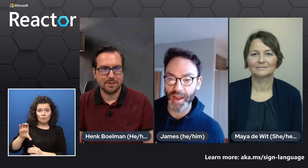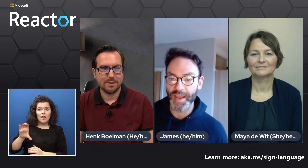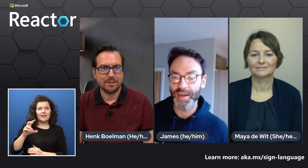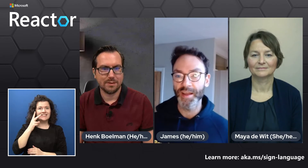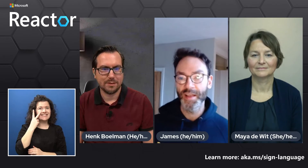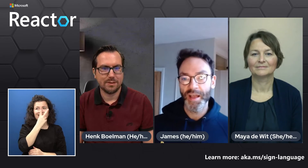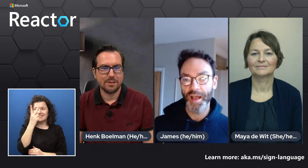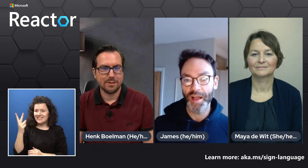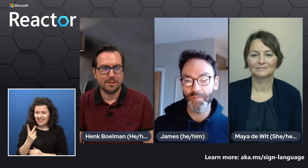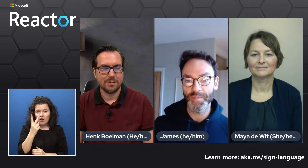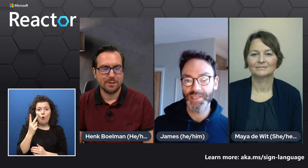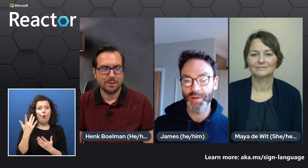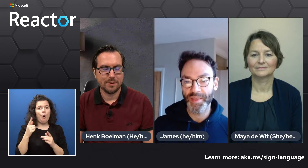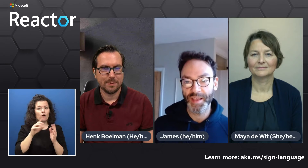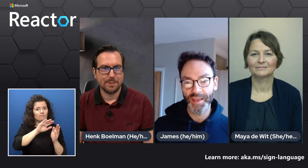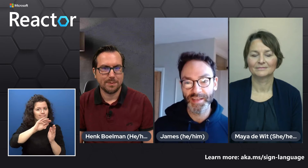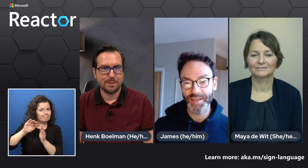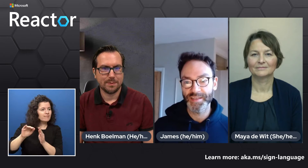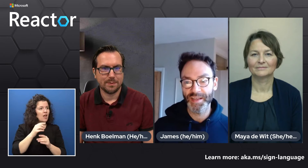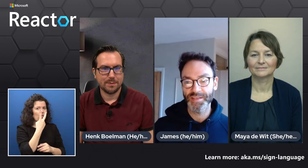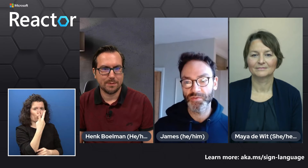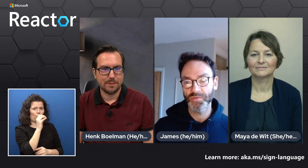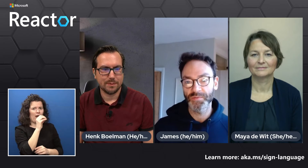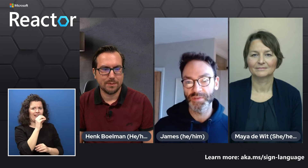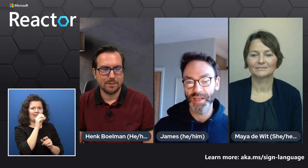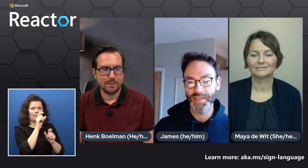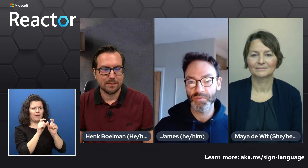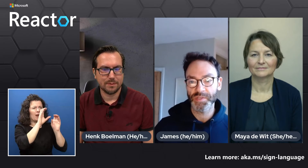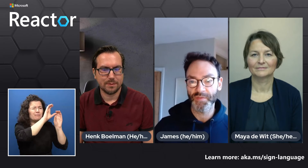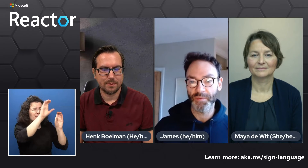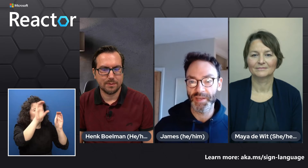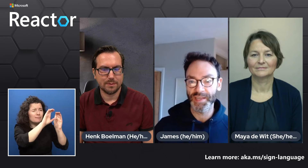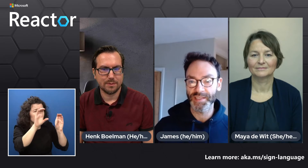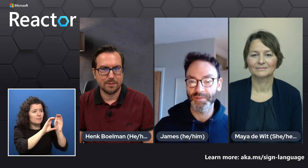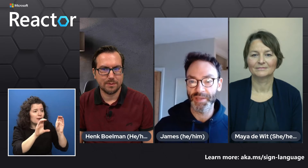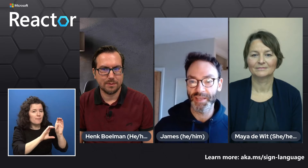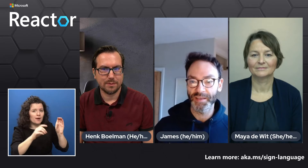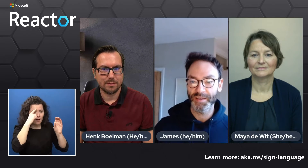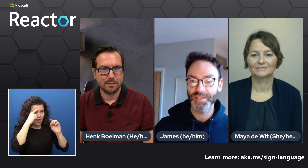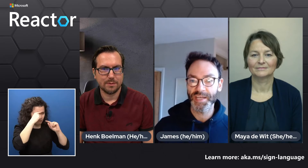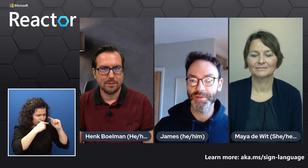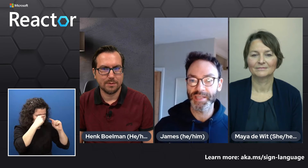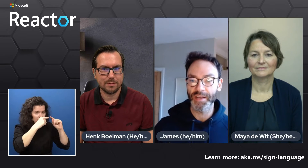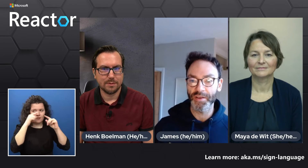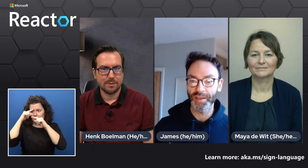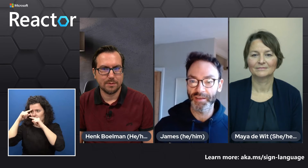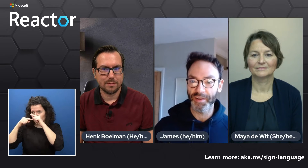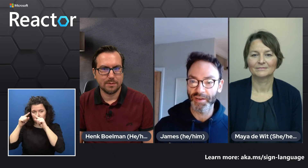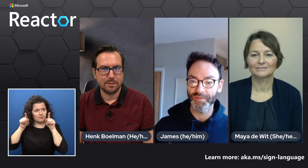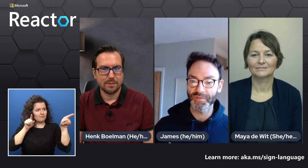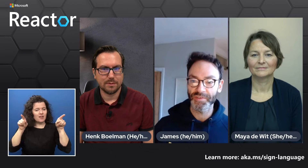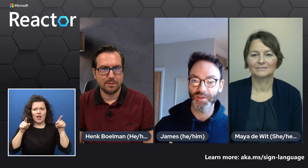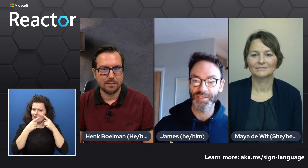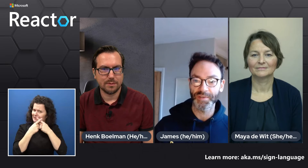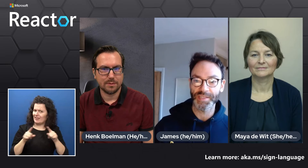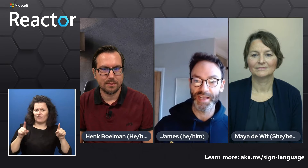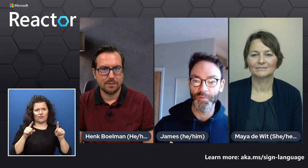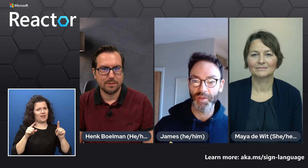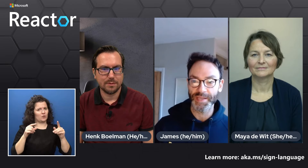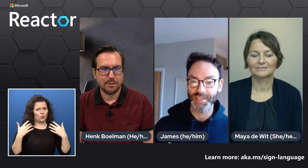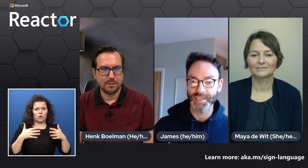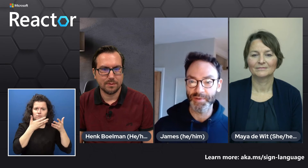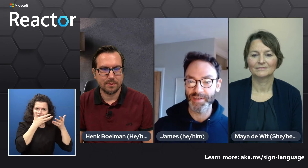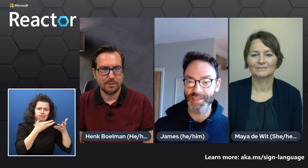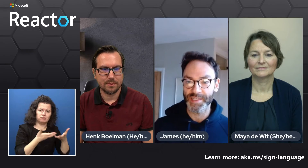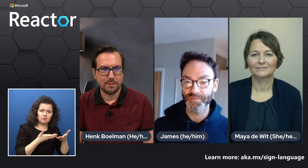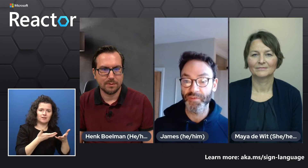on the brain. So I think it's all stuff that we need to be continuously learning and kind of trying to understand